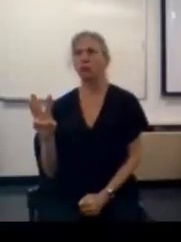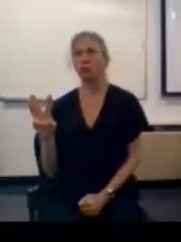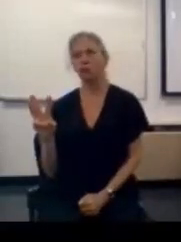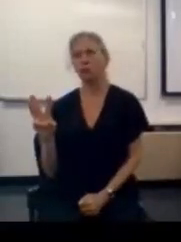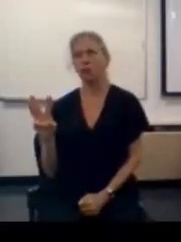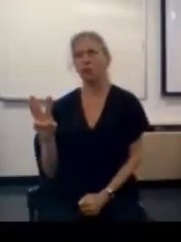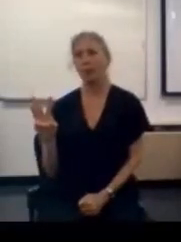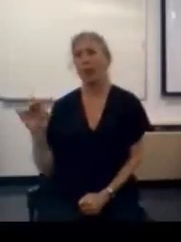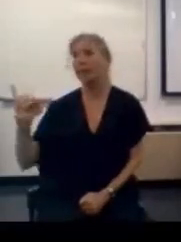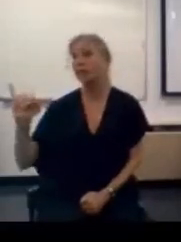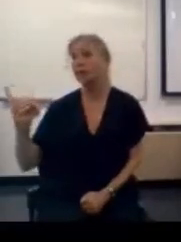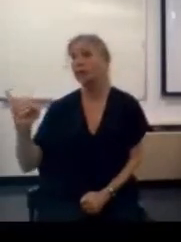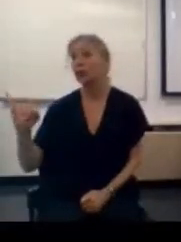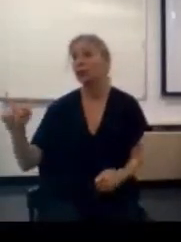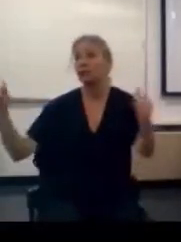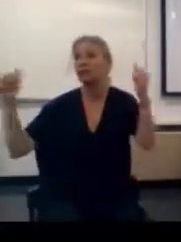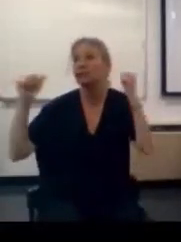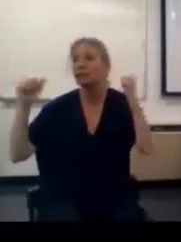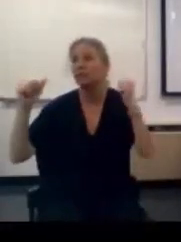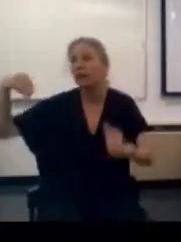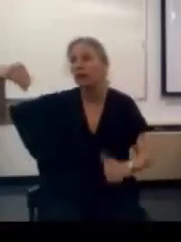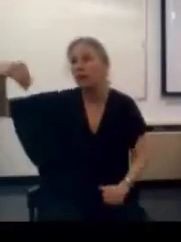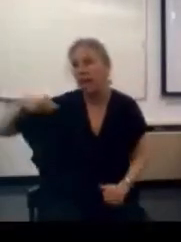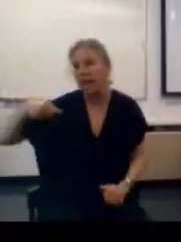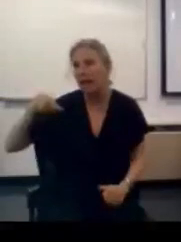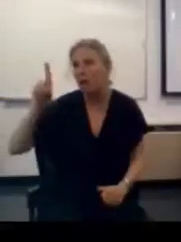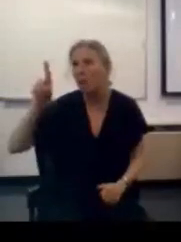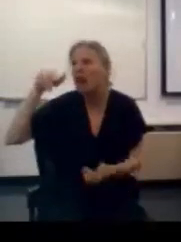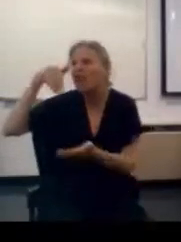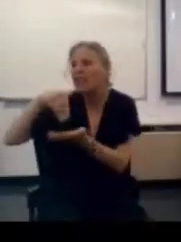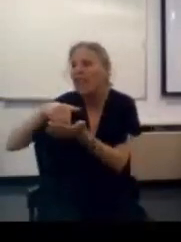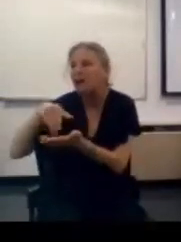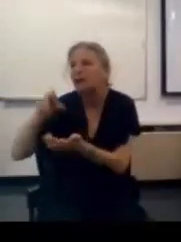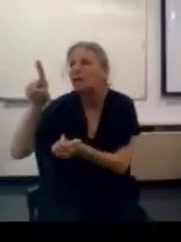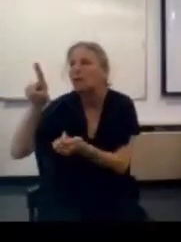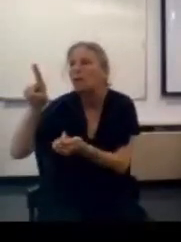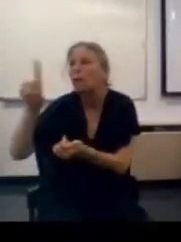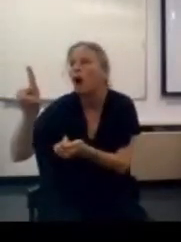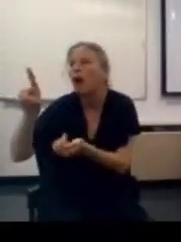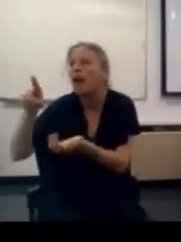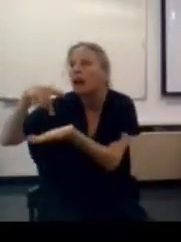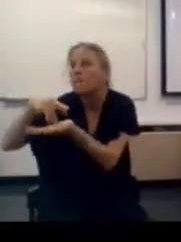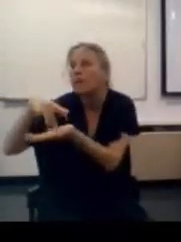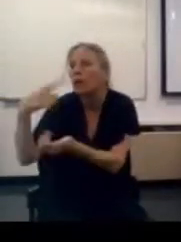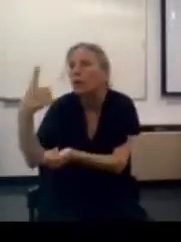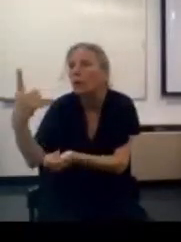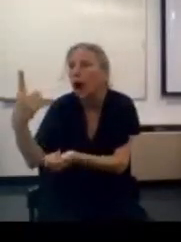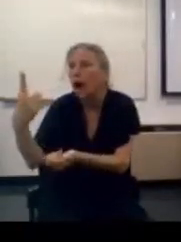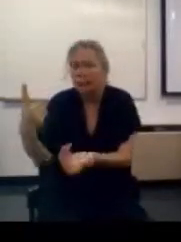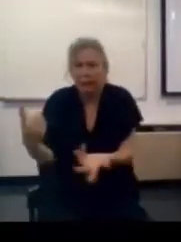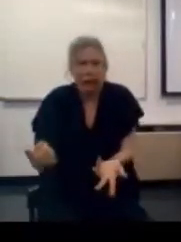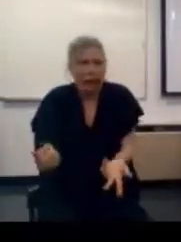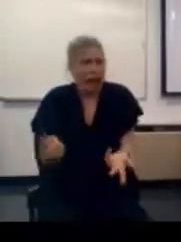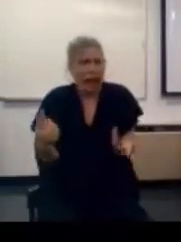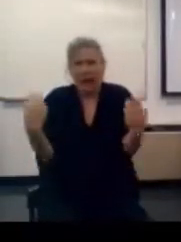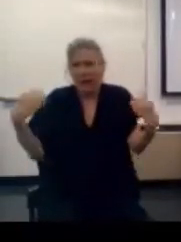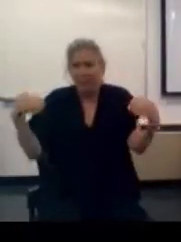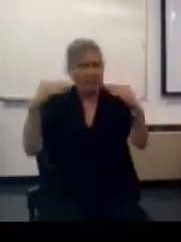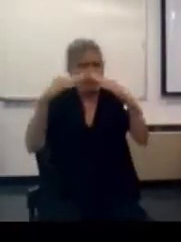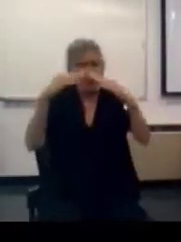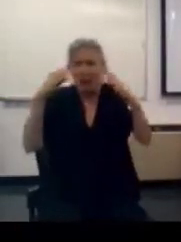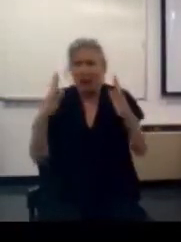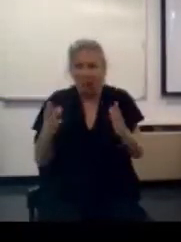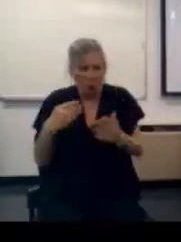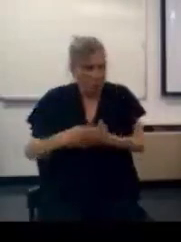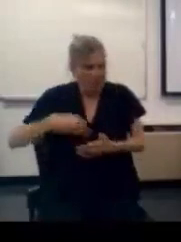so new that insurance doesn't cover it, and it's $1,000 a pill. So I'm thinking, I'm going to